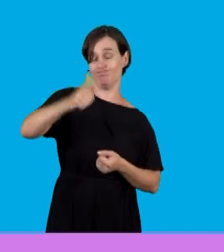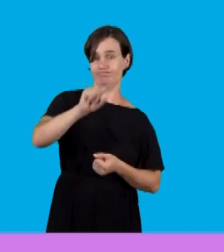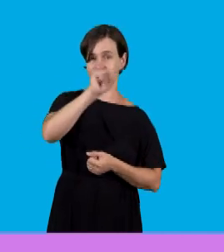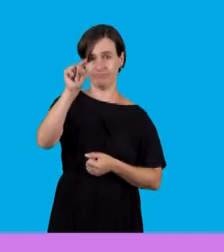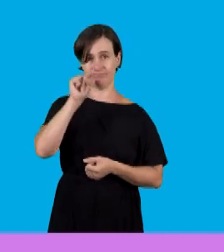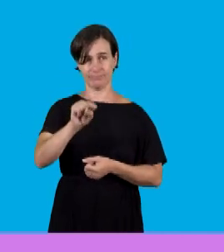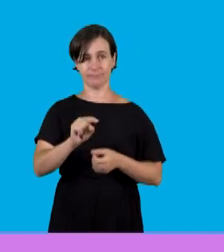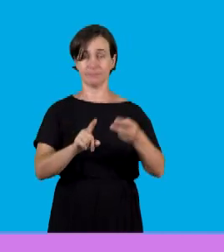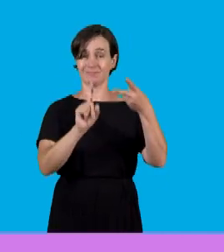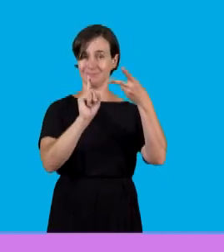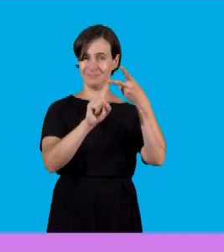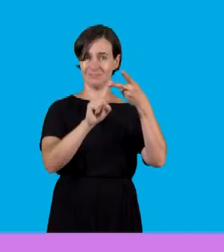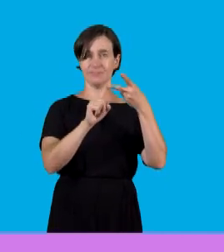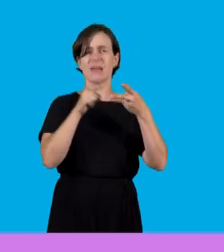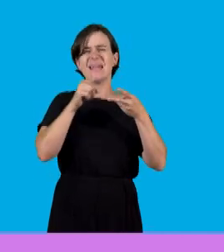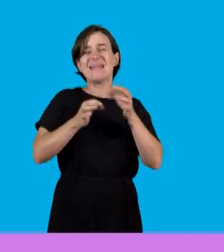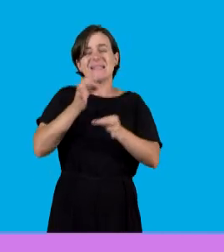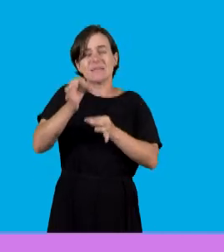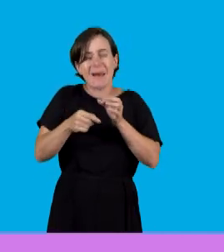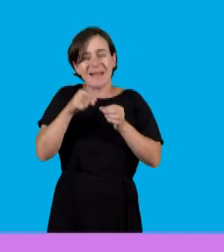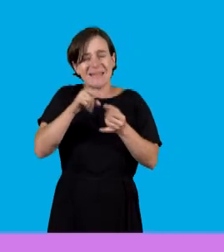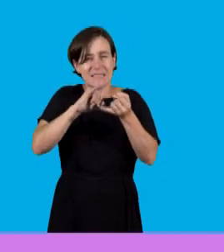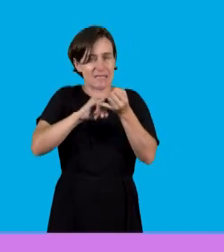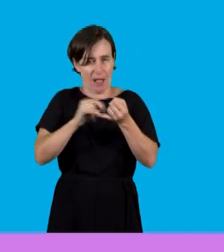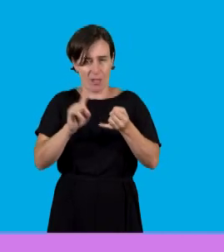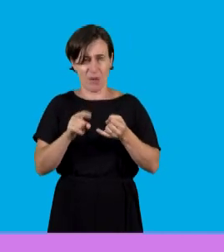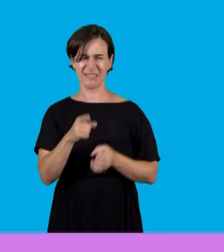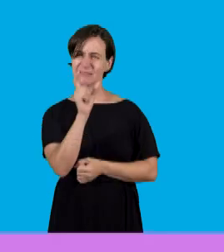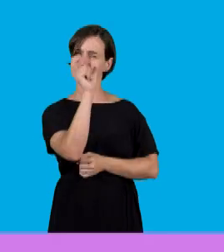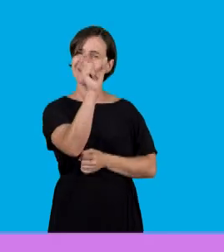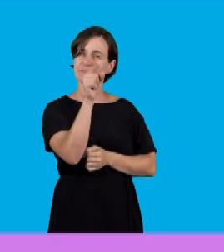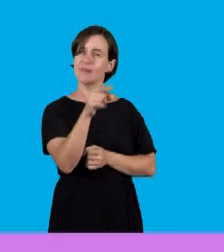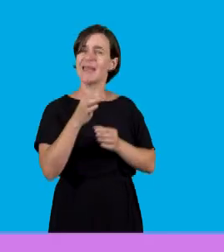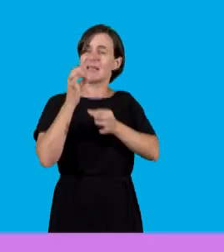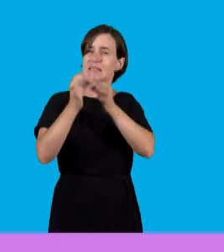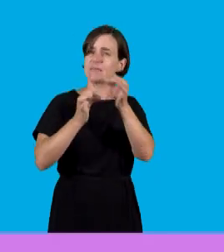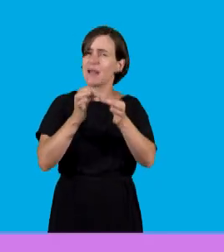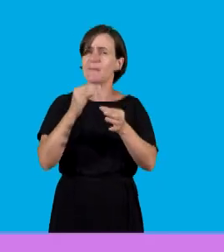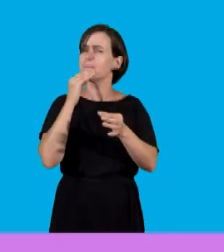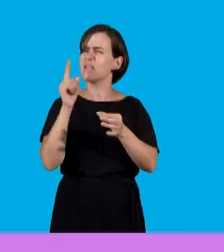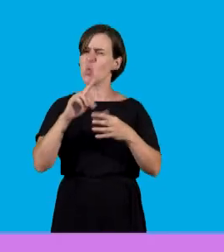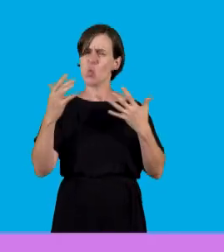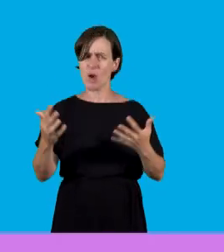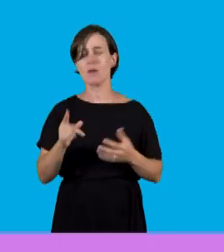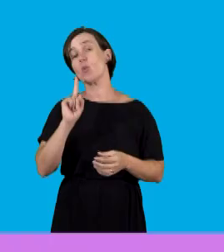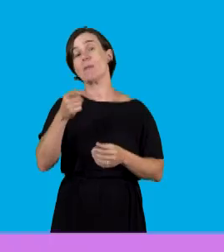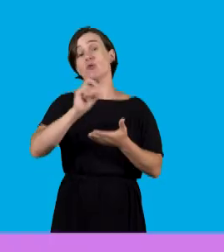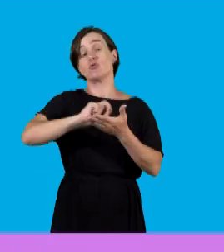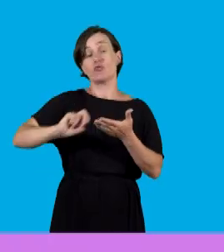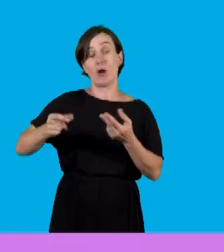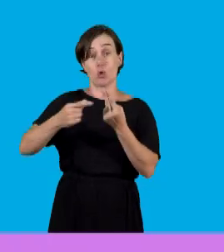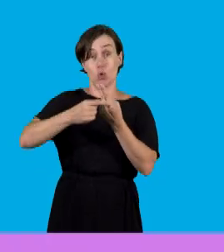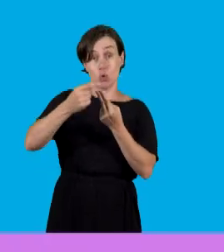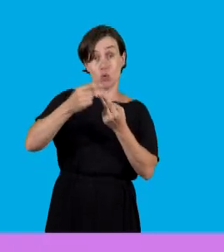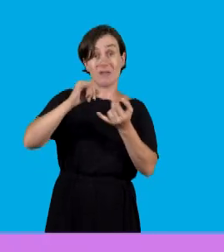Then we move on to the next question. Question 2, explain the following scale. So the moment it says explain the following scale, it means you must now write down